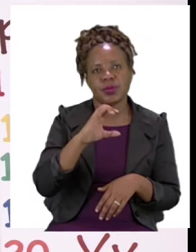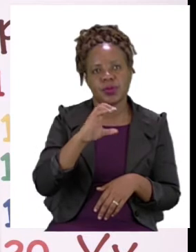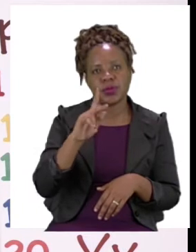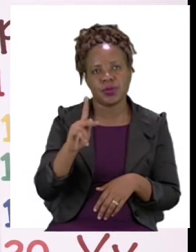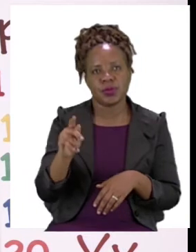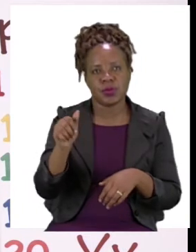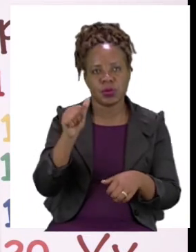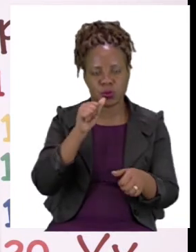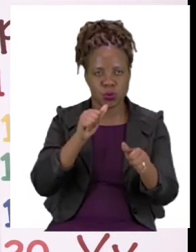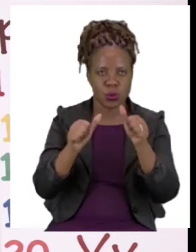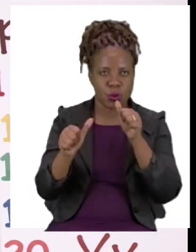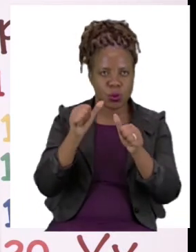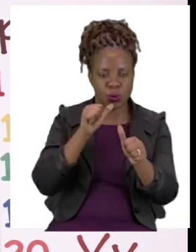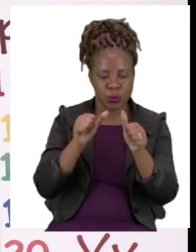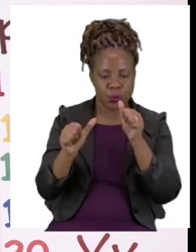Eat.